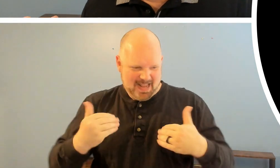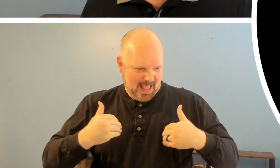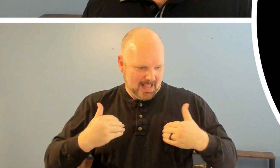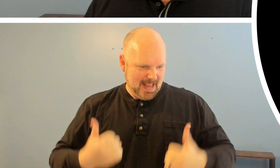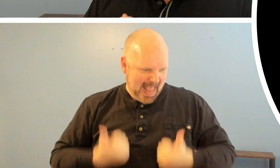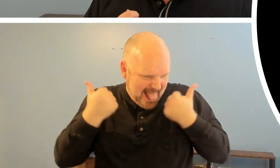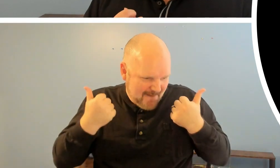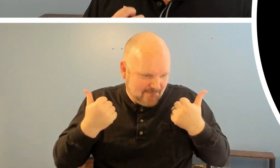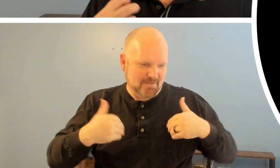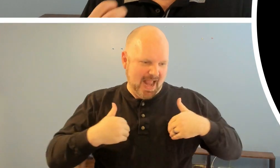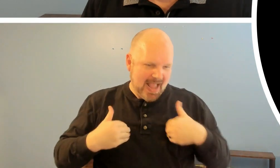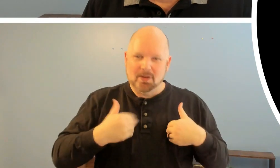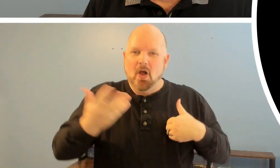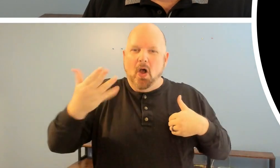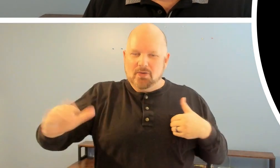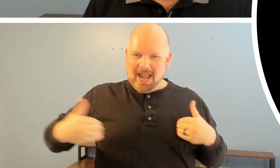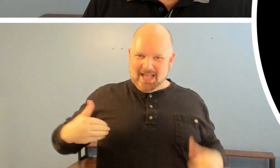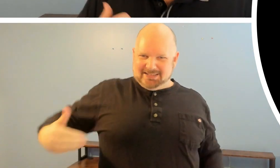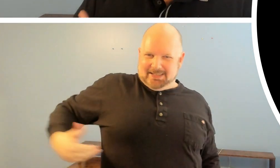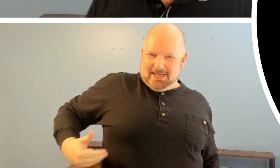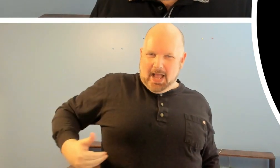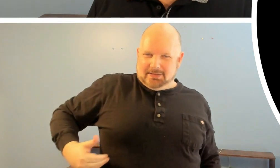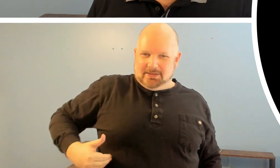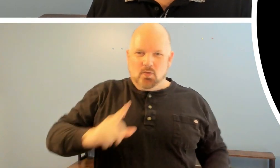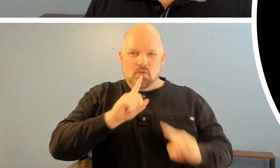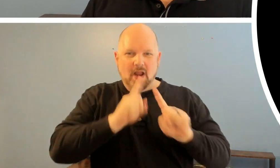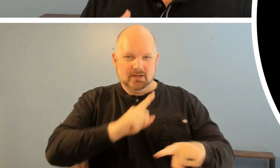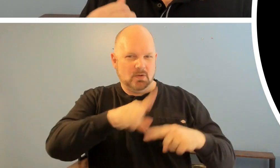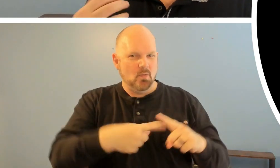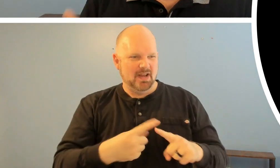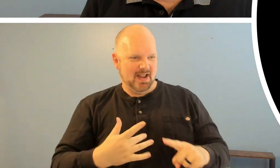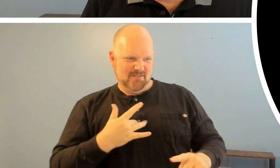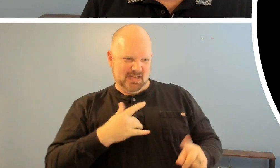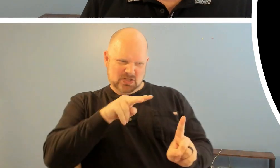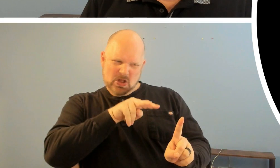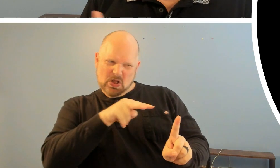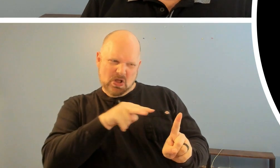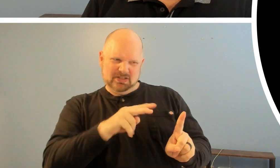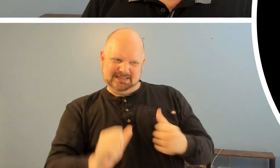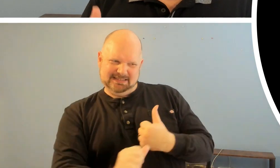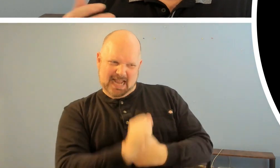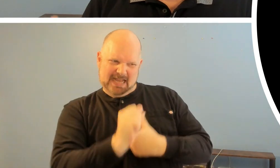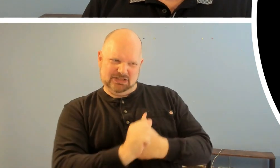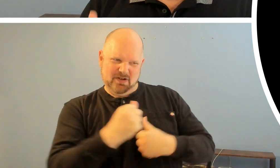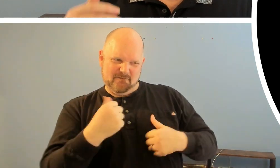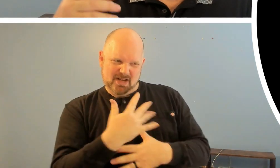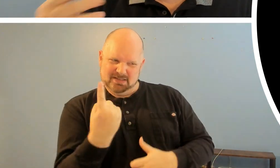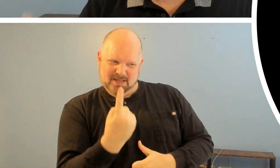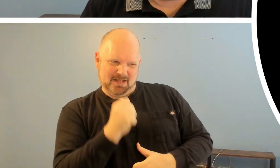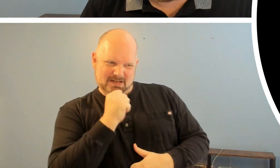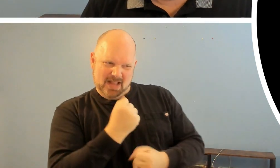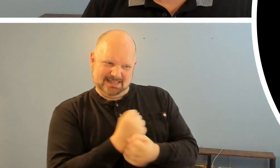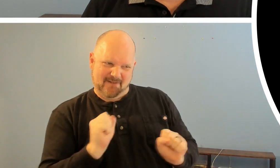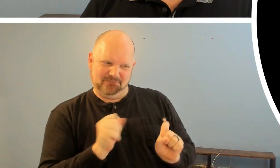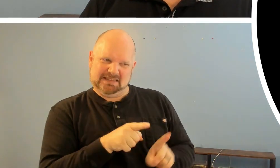alive out there has an instinct about them, a gut reaction when they perceive fear, danger,